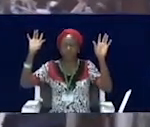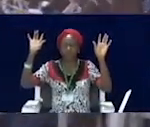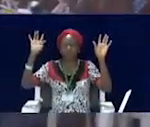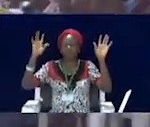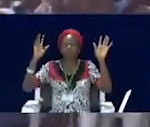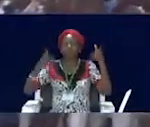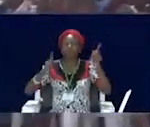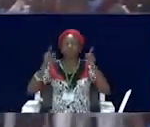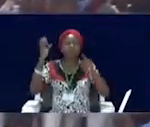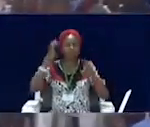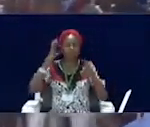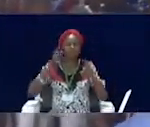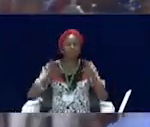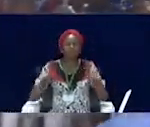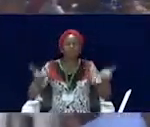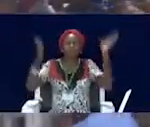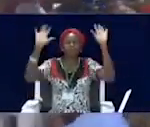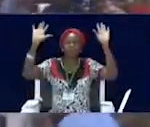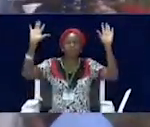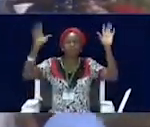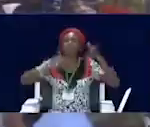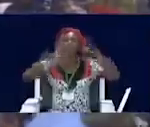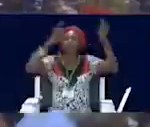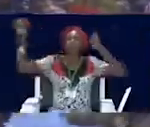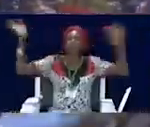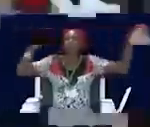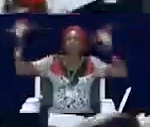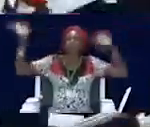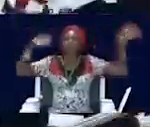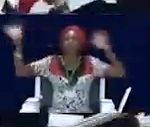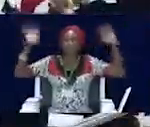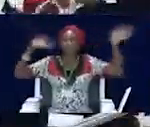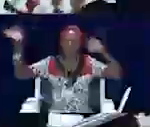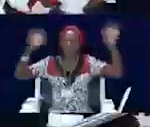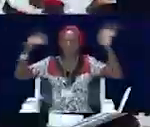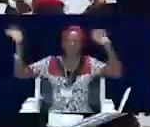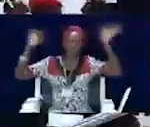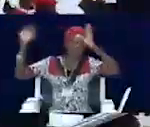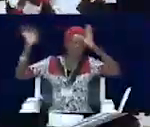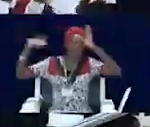Then let me hear you. Lift your hand and shout hallelujah.